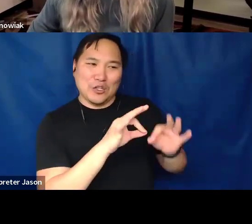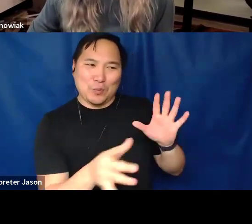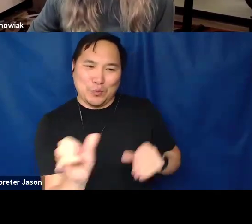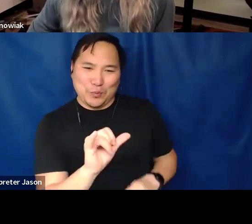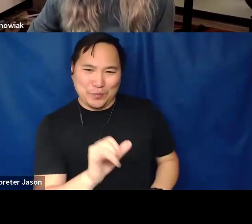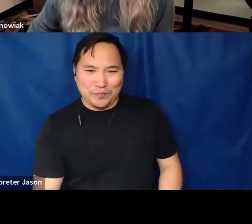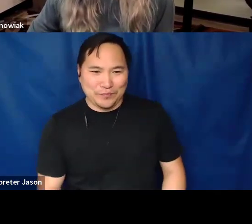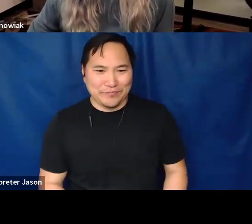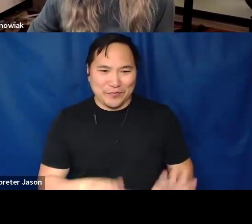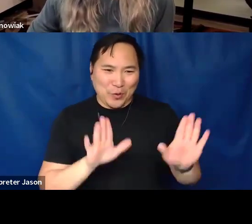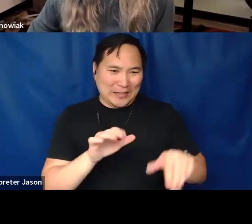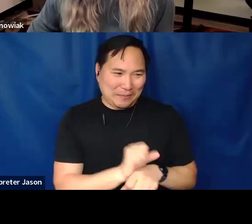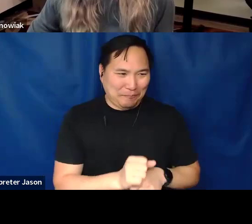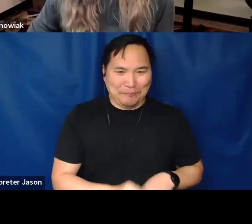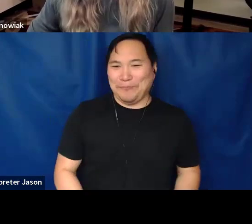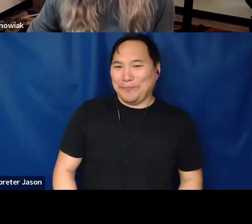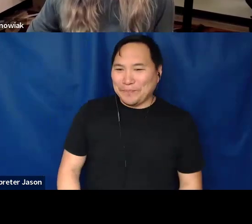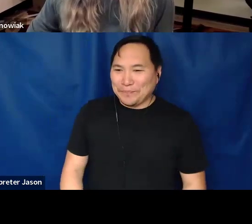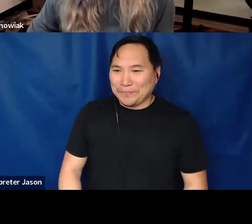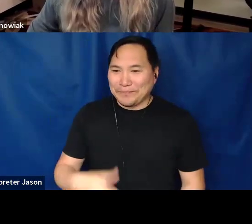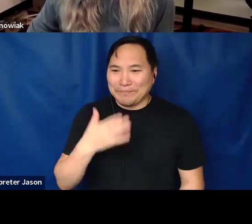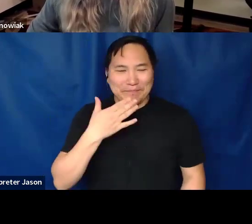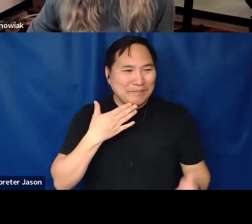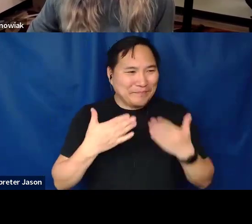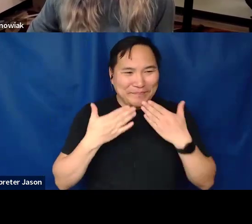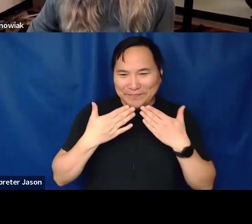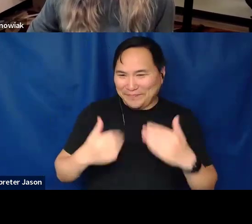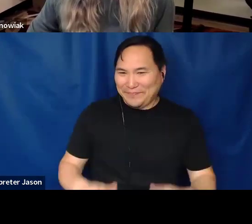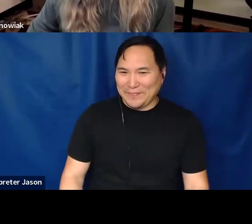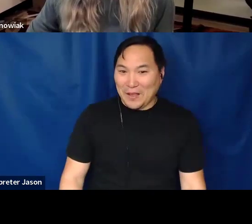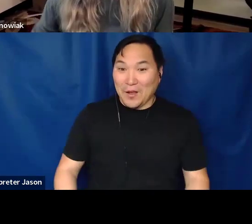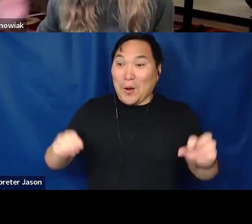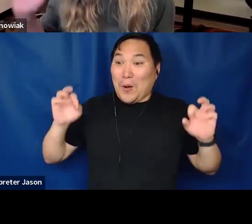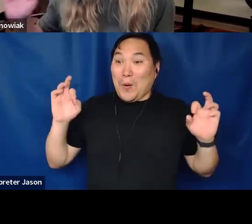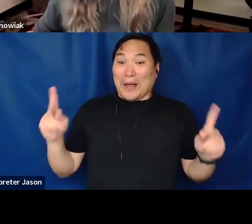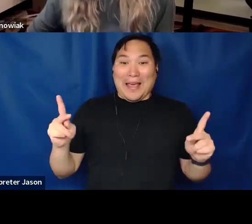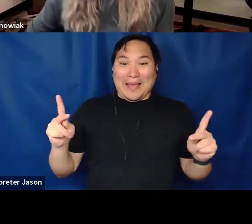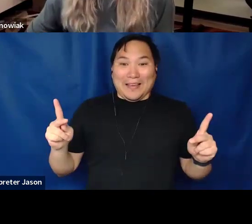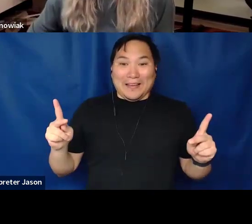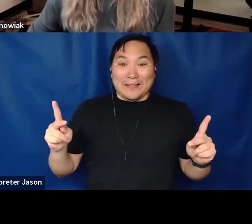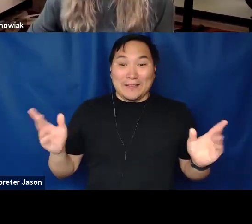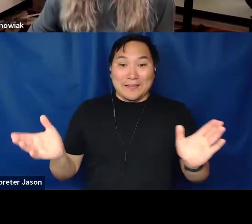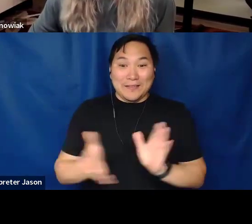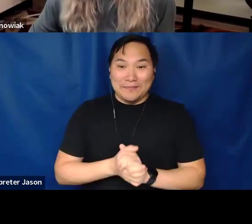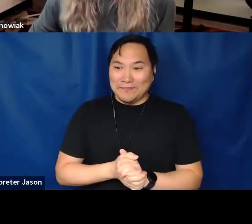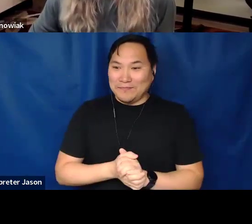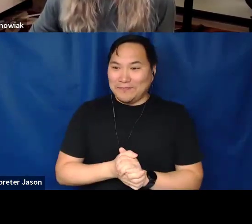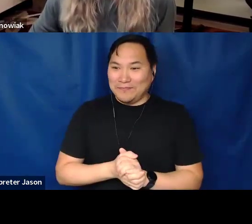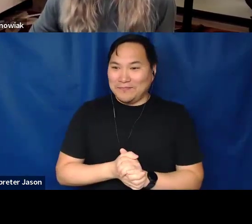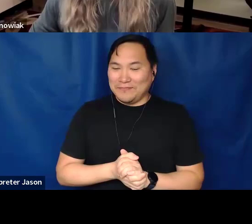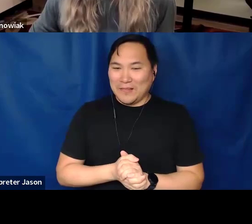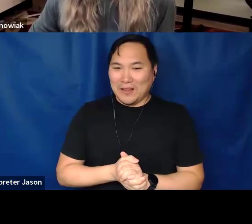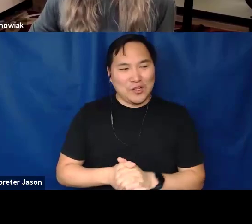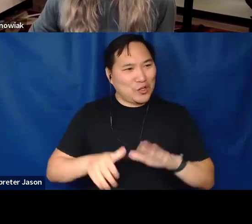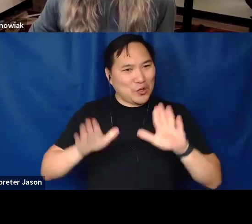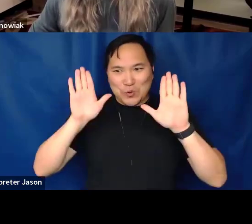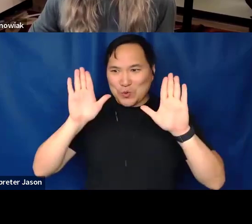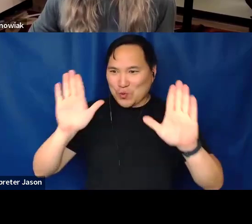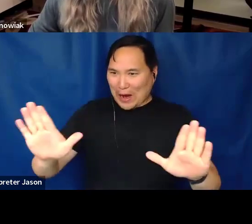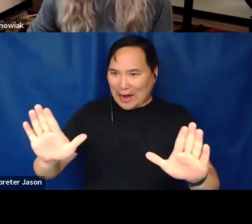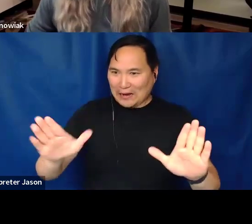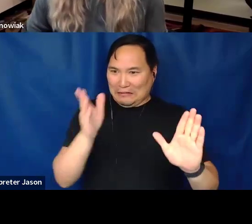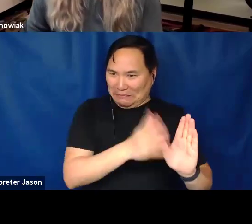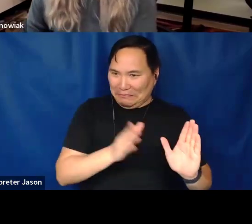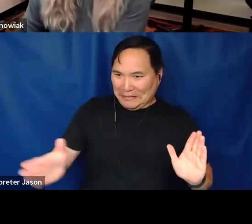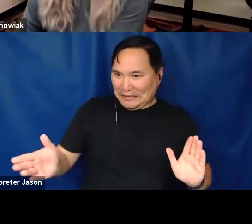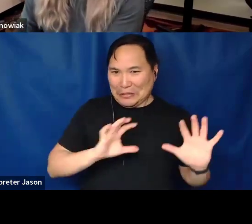too. You guys are great. Yeah, thank you. All right. Well, great series. If you